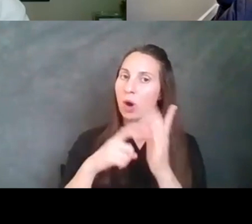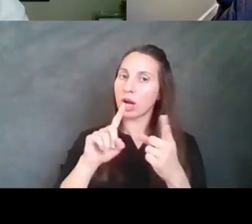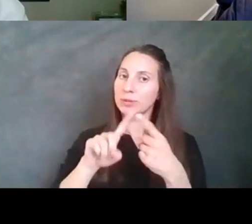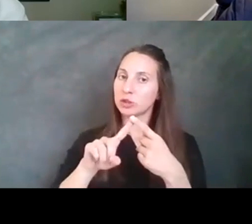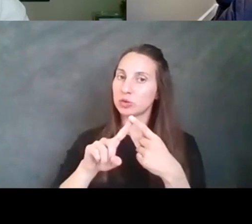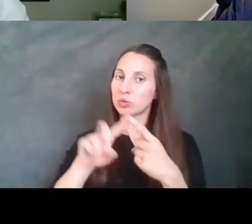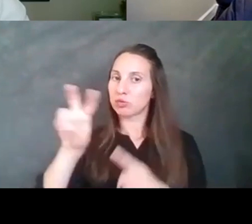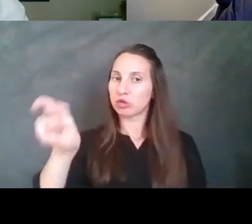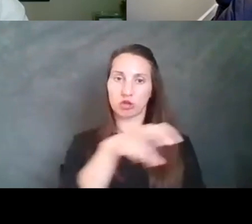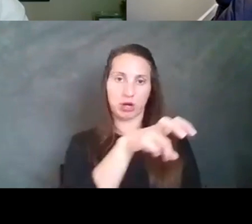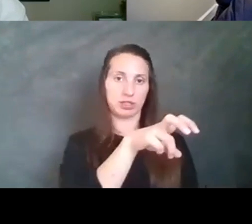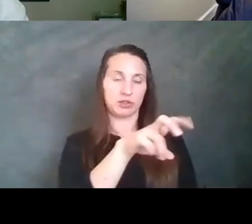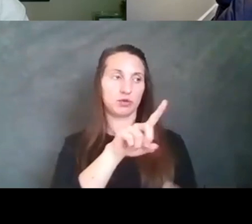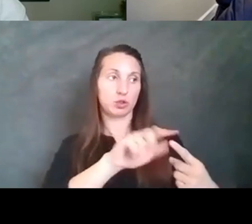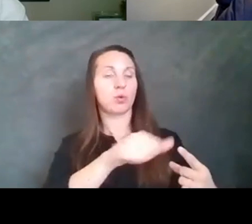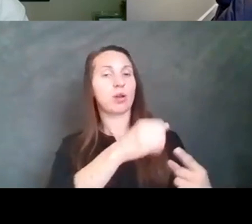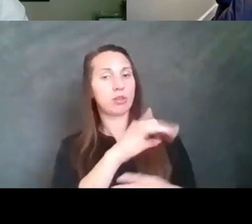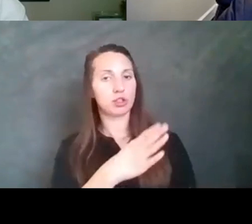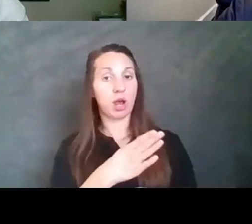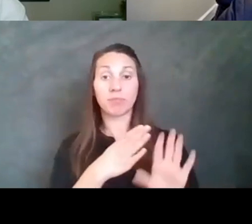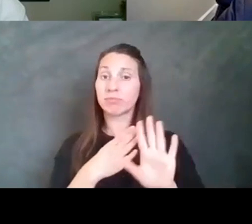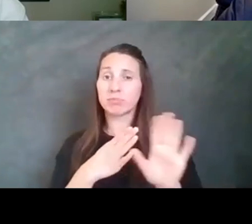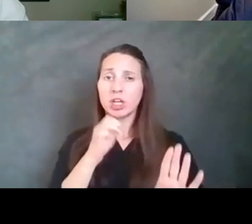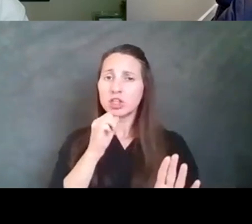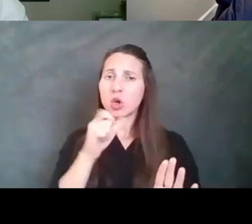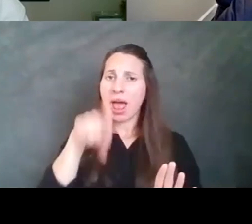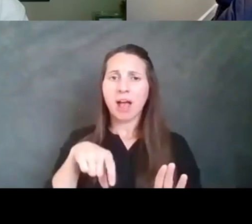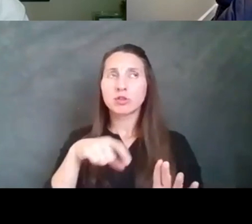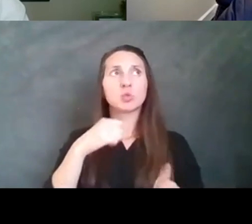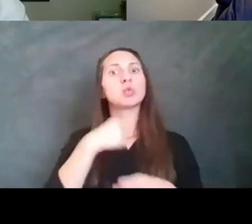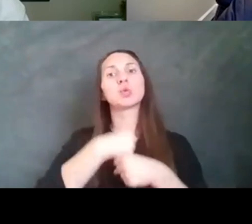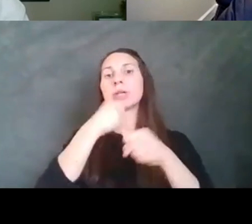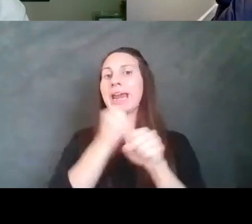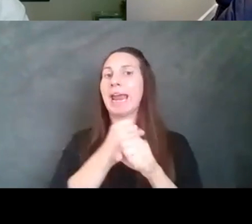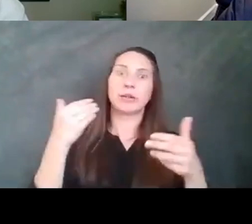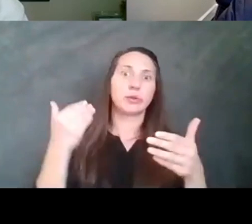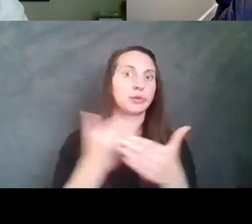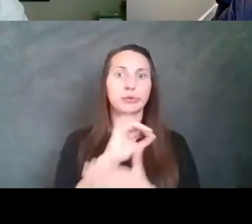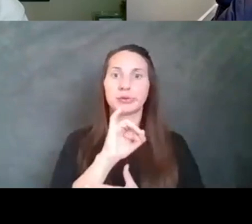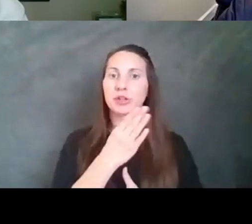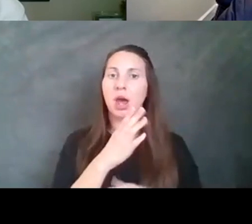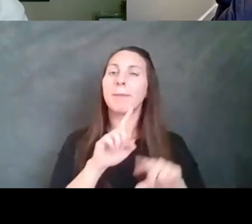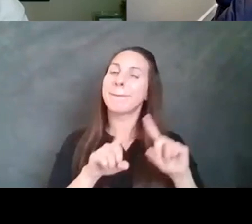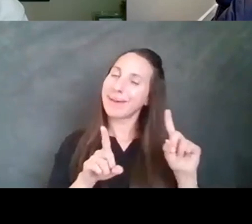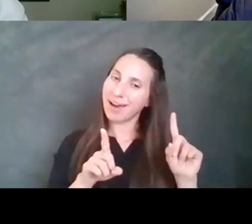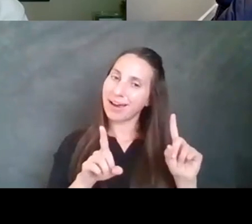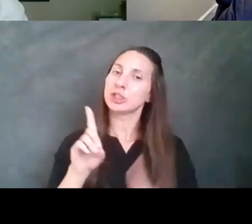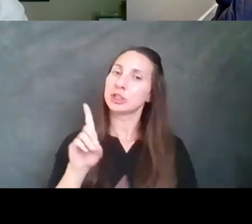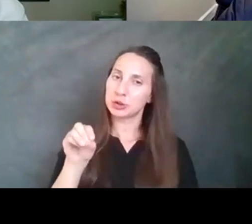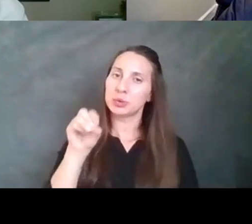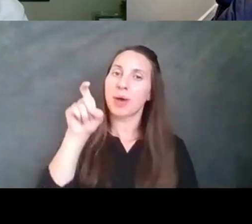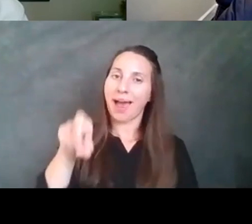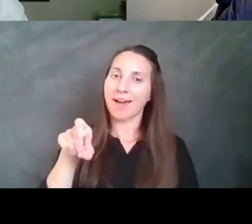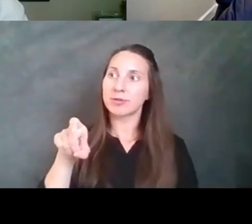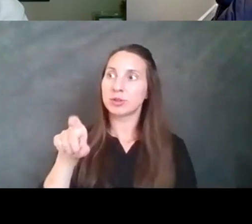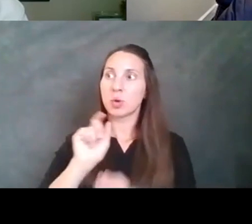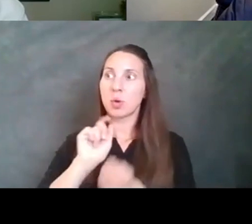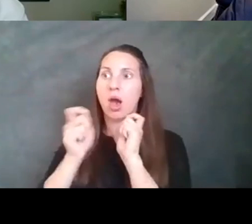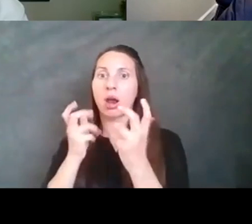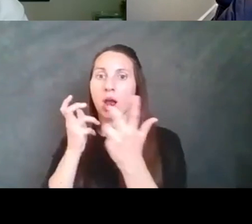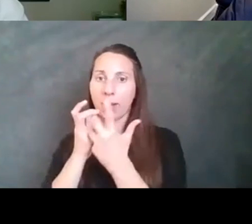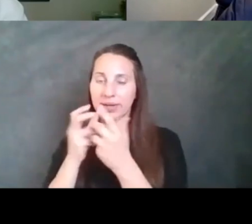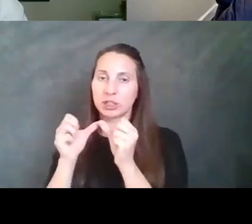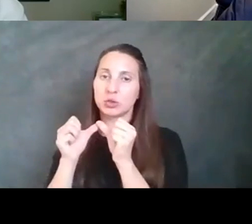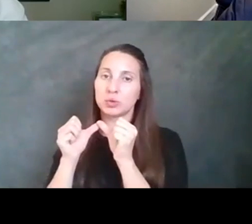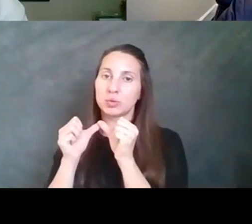accommodate. You don't have to create a job for them, but you do have to in some way accommodate to allow them to continue within your